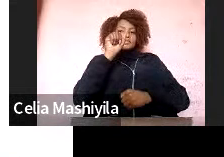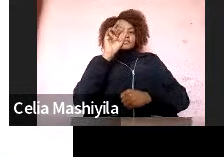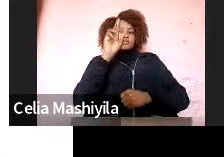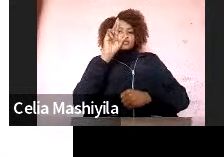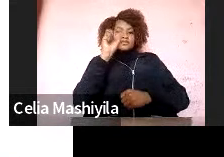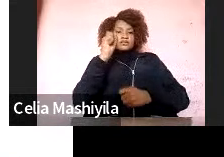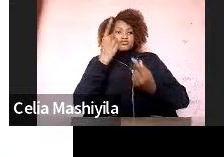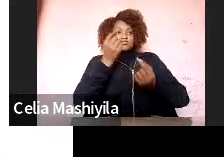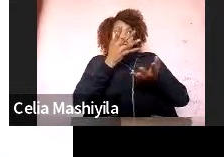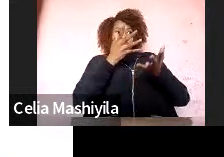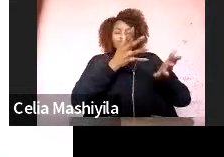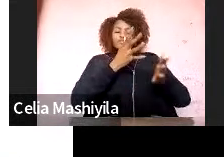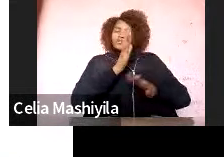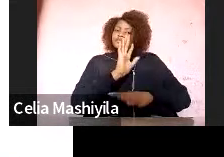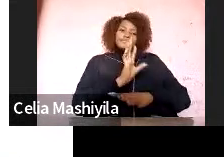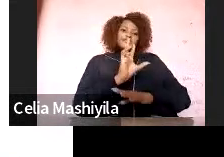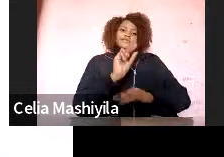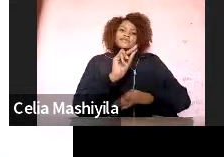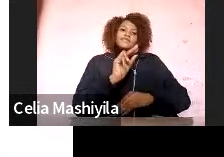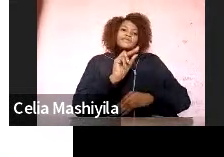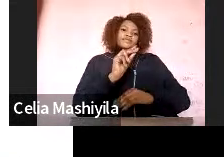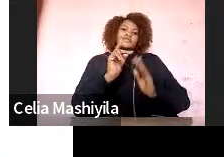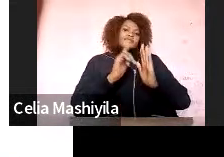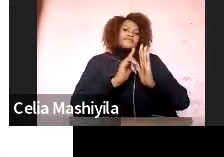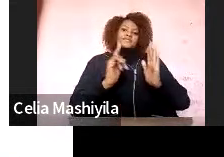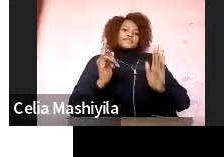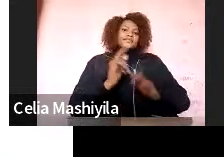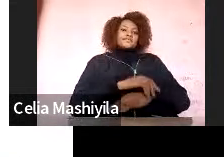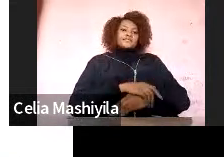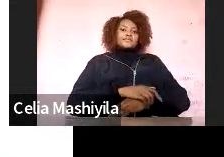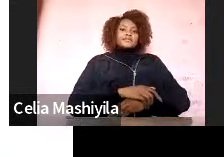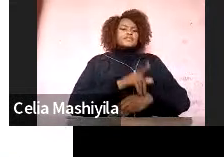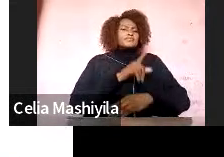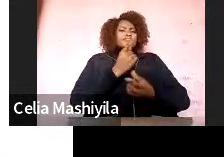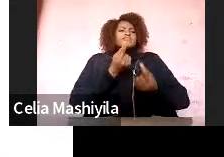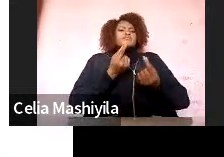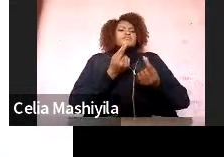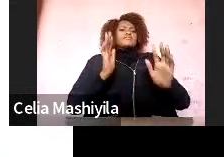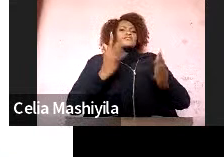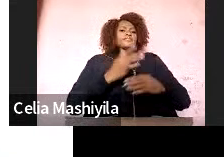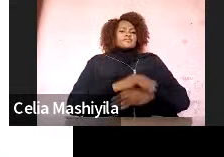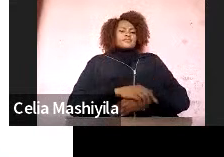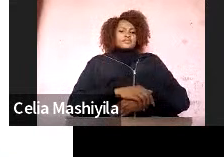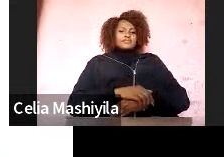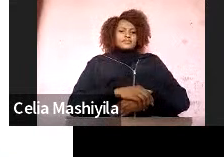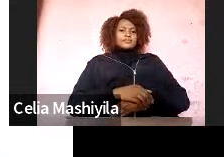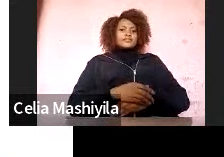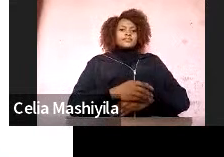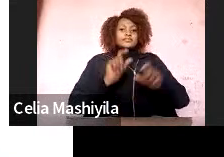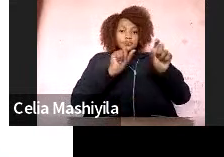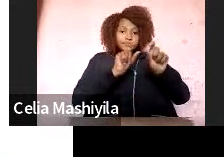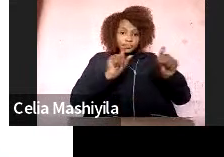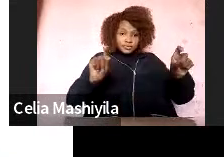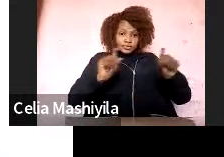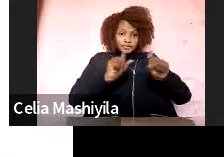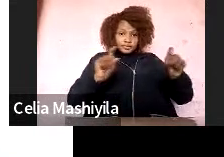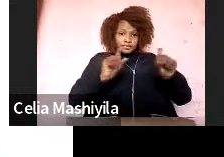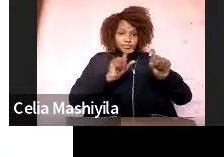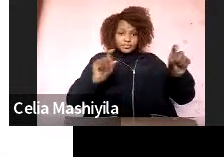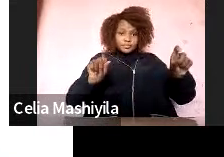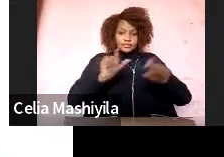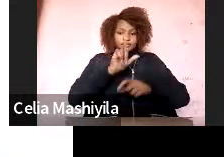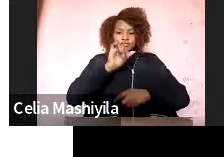tax avoidance, and so on. How do you do that? The link which you are able to see, which is